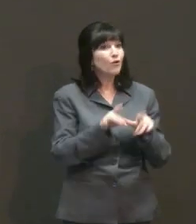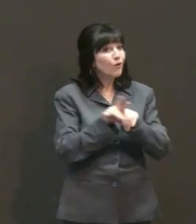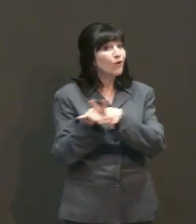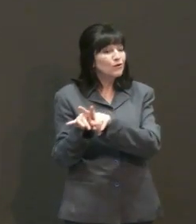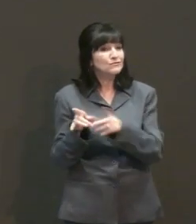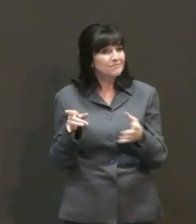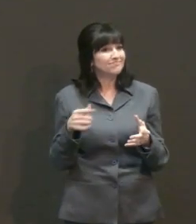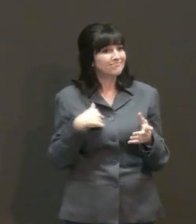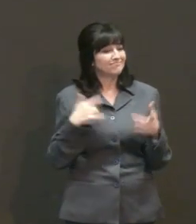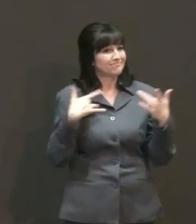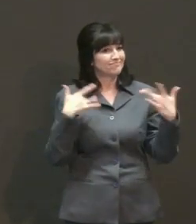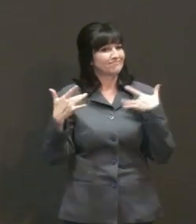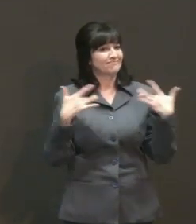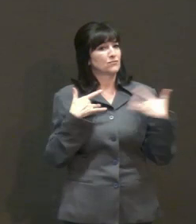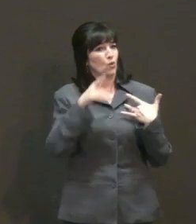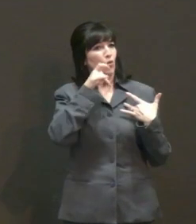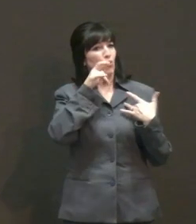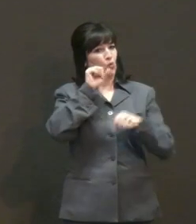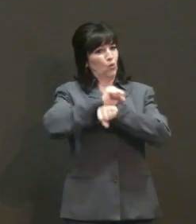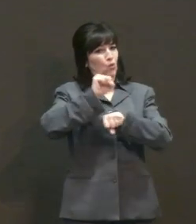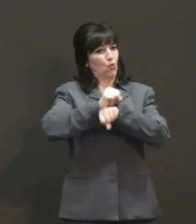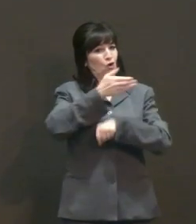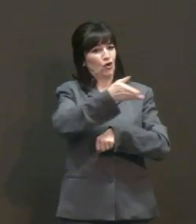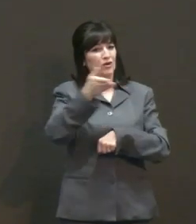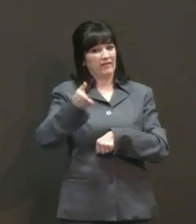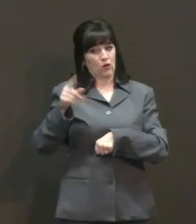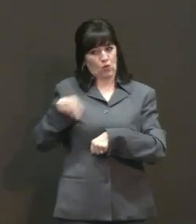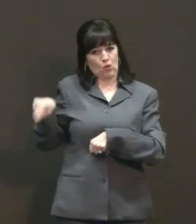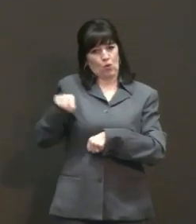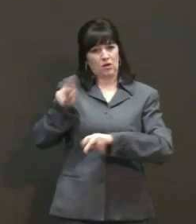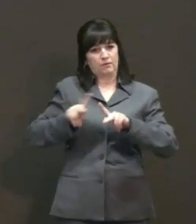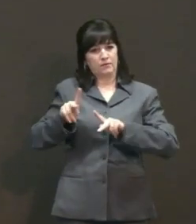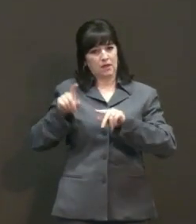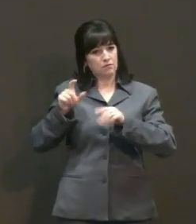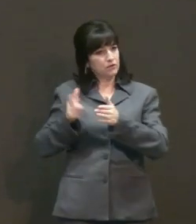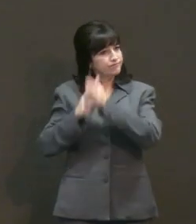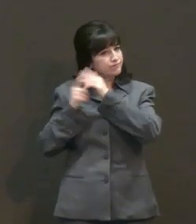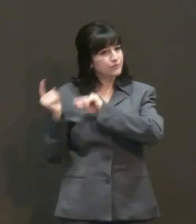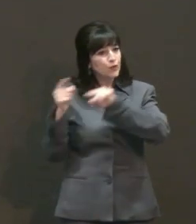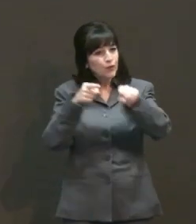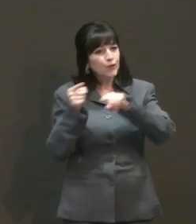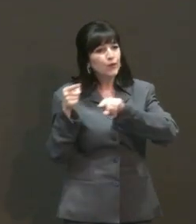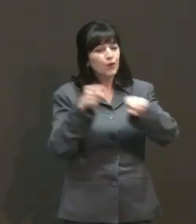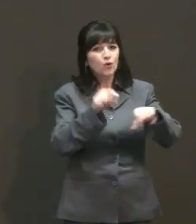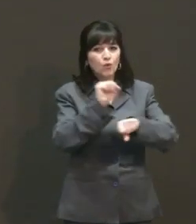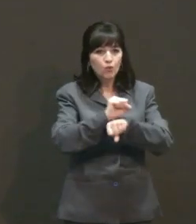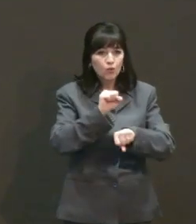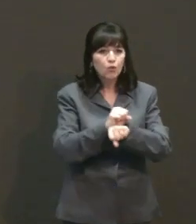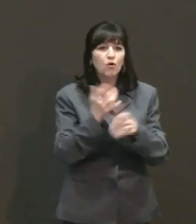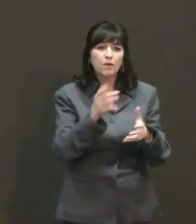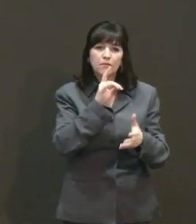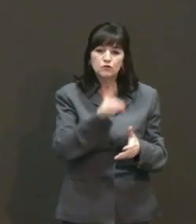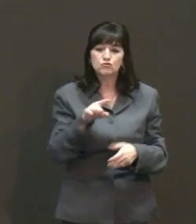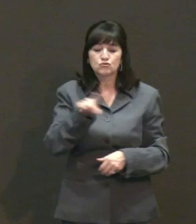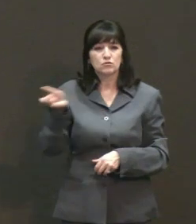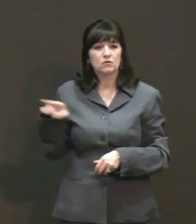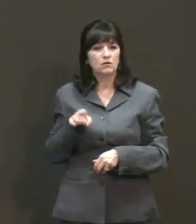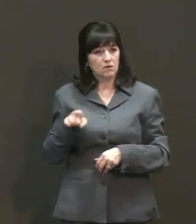for them and are working to ensure that they're aware of and implementing all relevant infection control protocols as